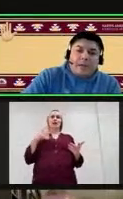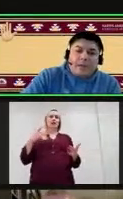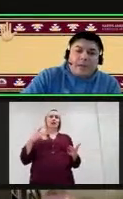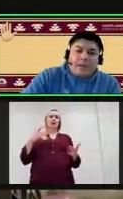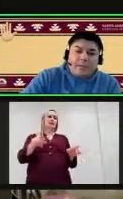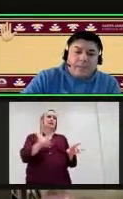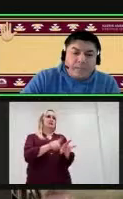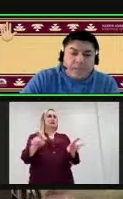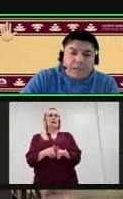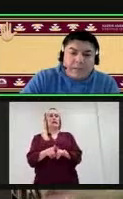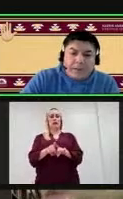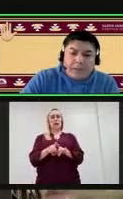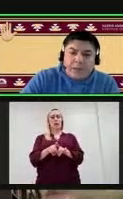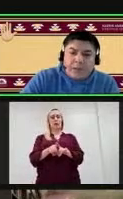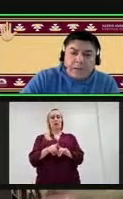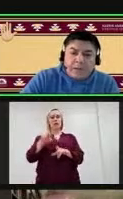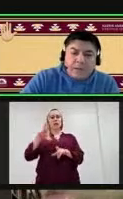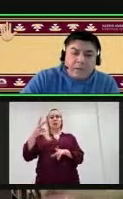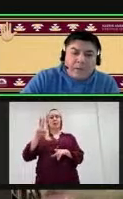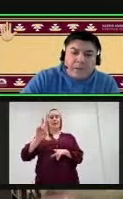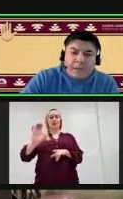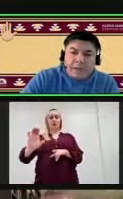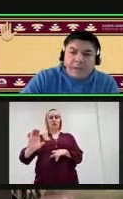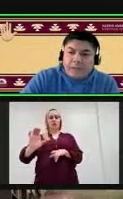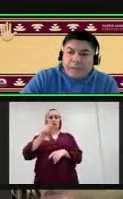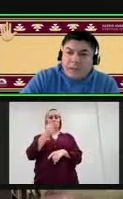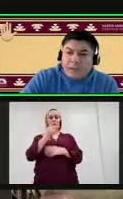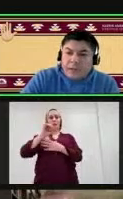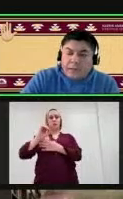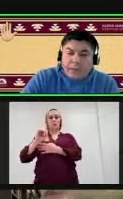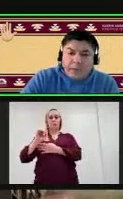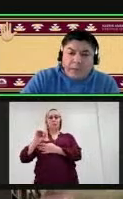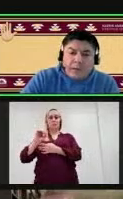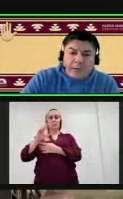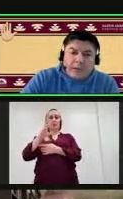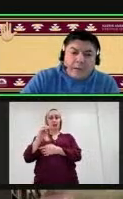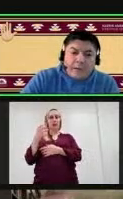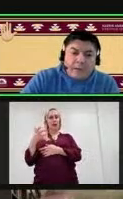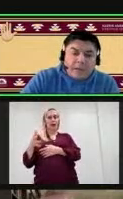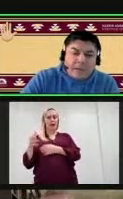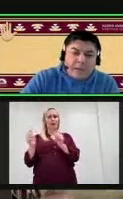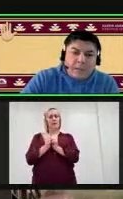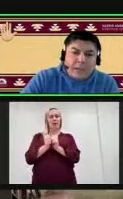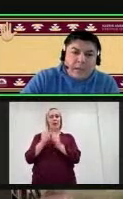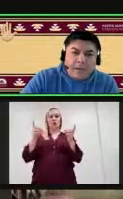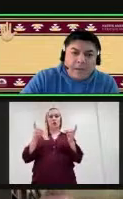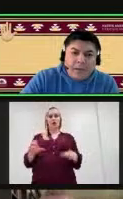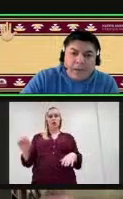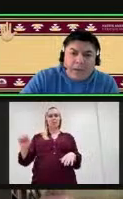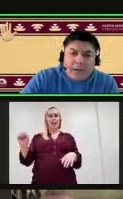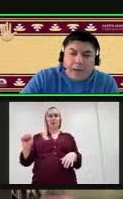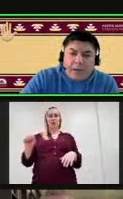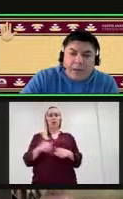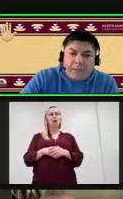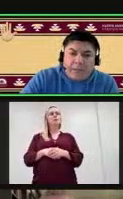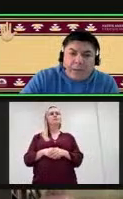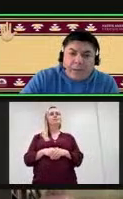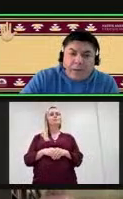with Second Vice Chair Guzman Ortiz and a little bit with Director Salazar saying.